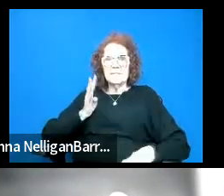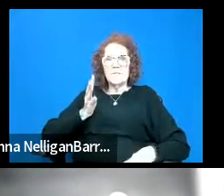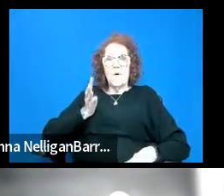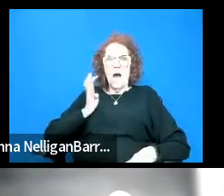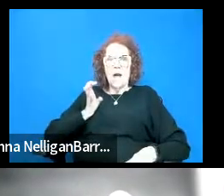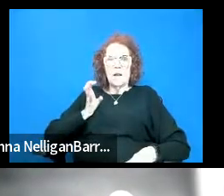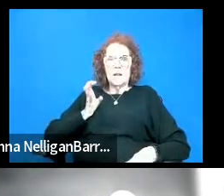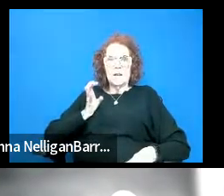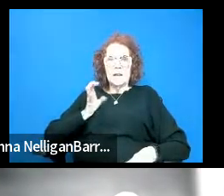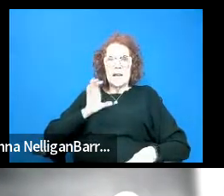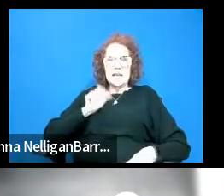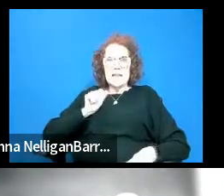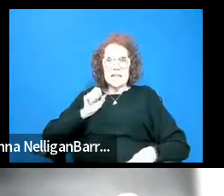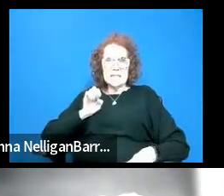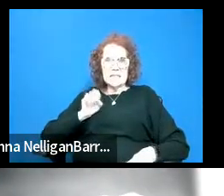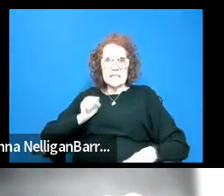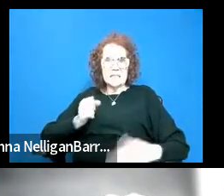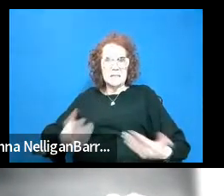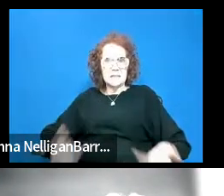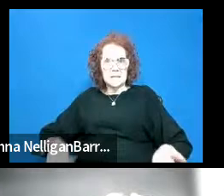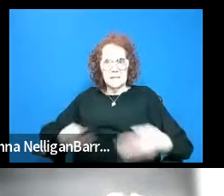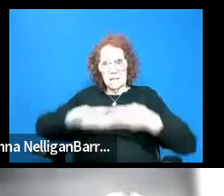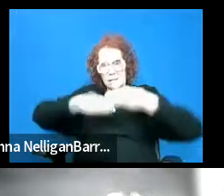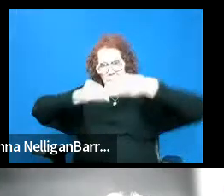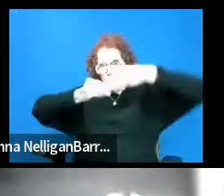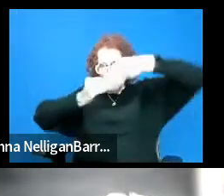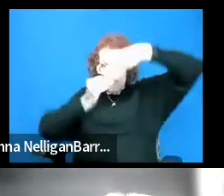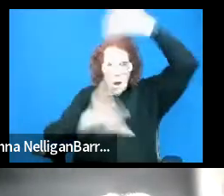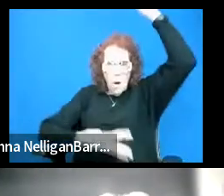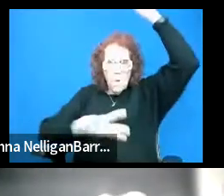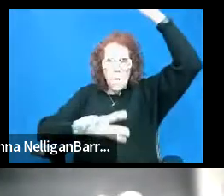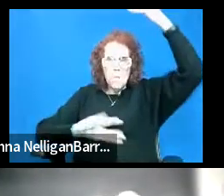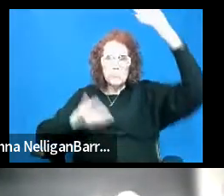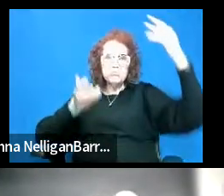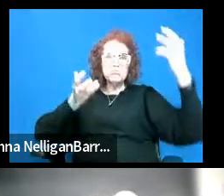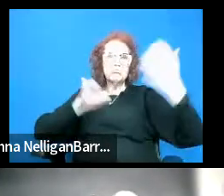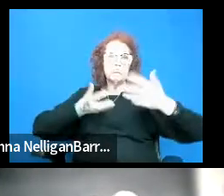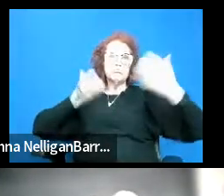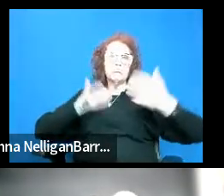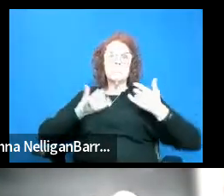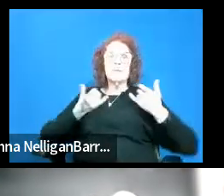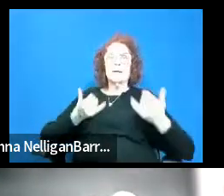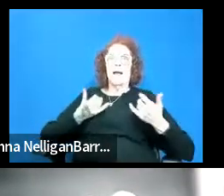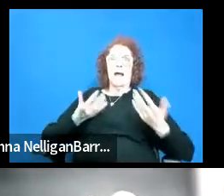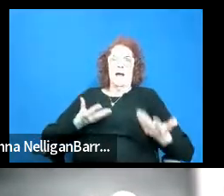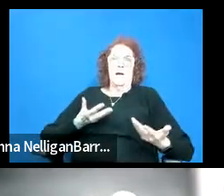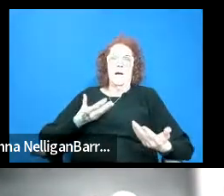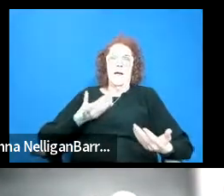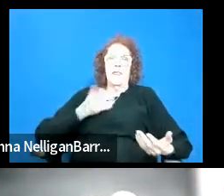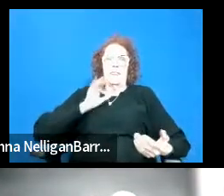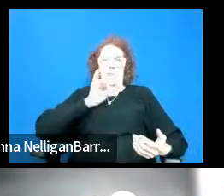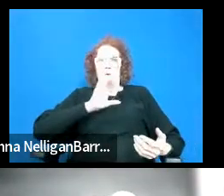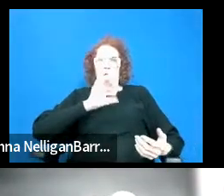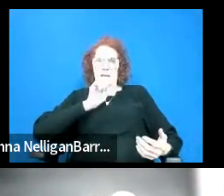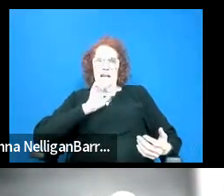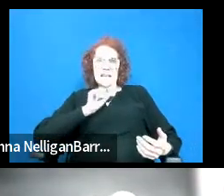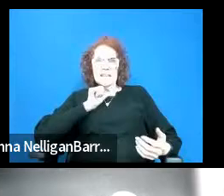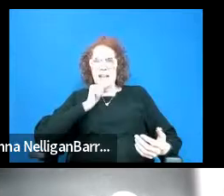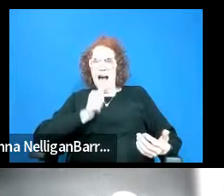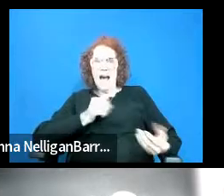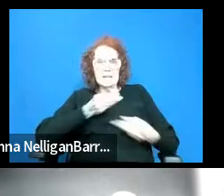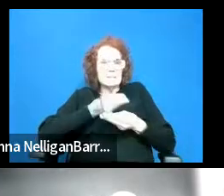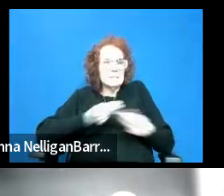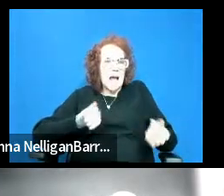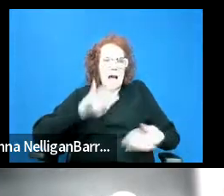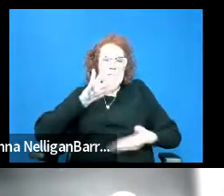when we have vacancies, then those cases don't go away. They just get reassigned to other folks, and it just adds to the